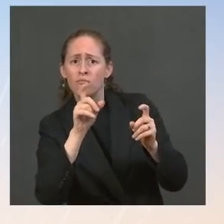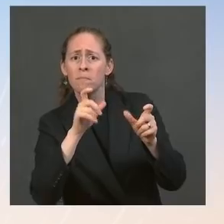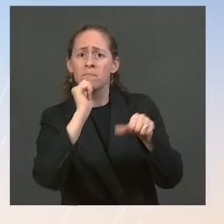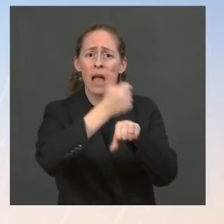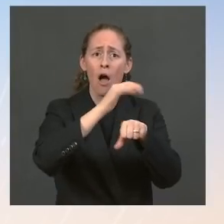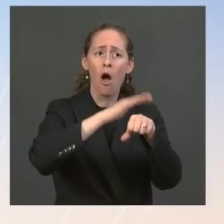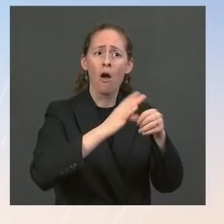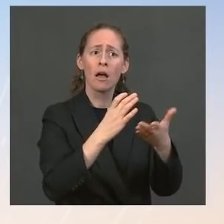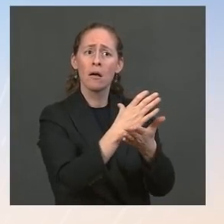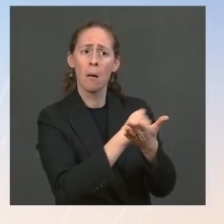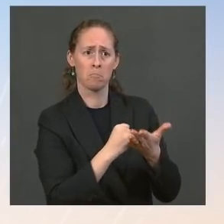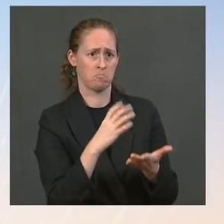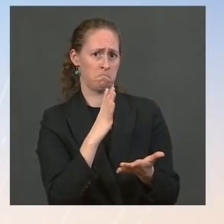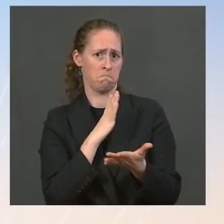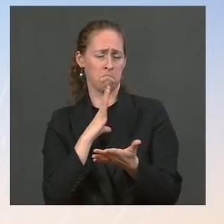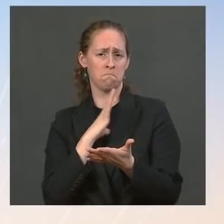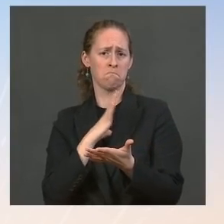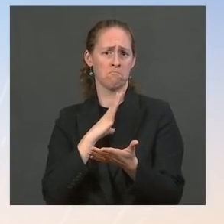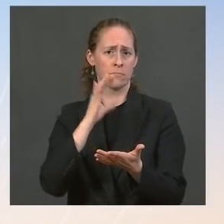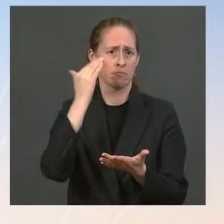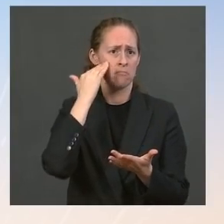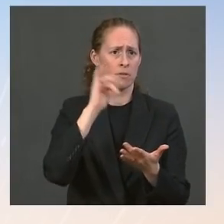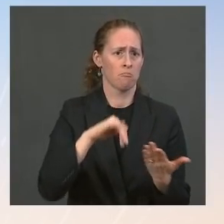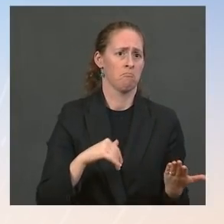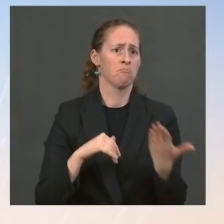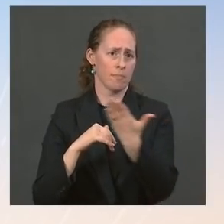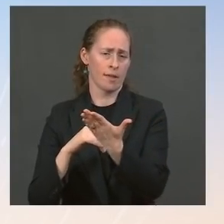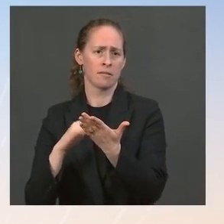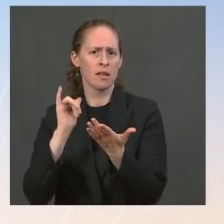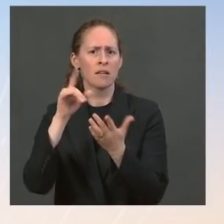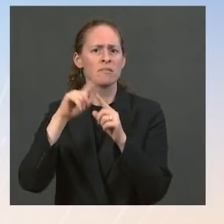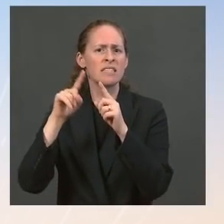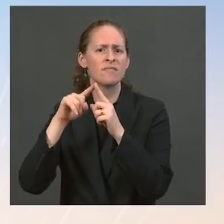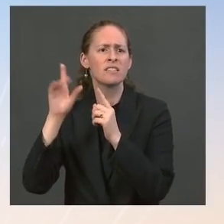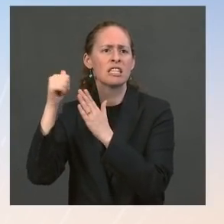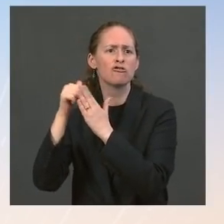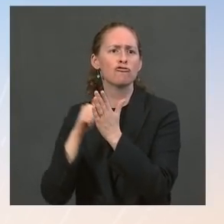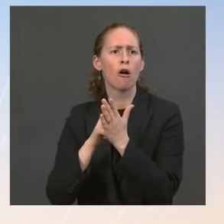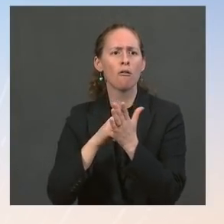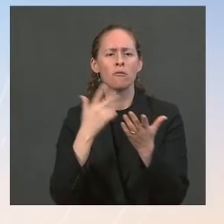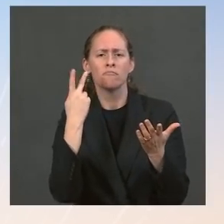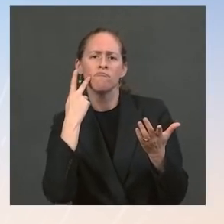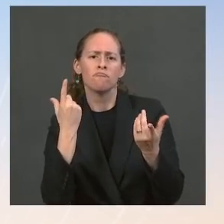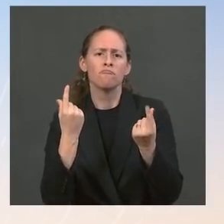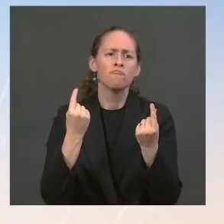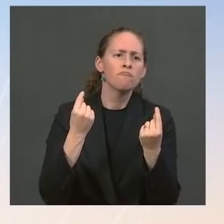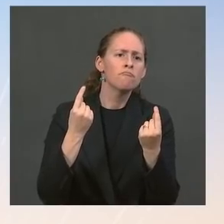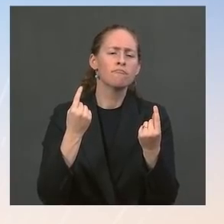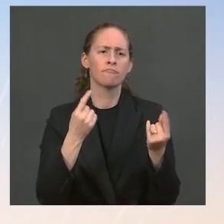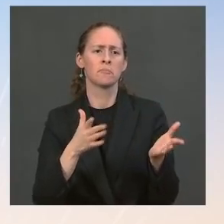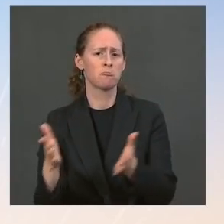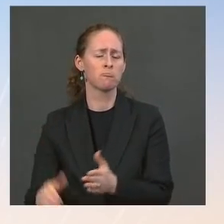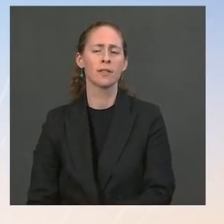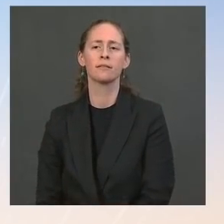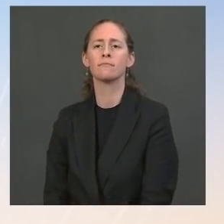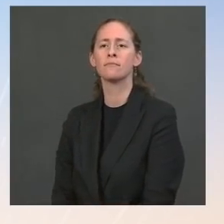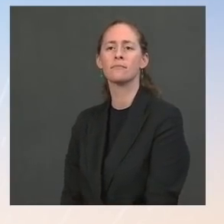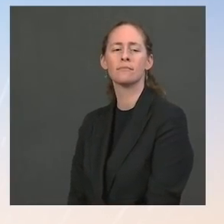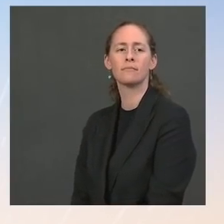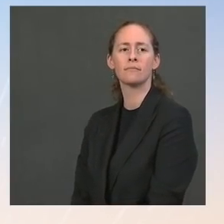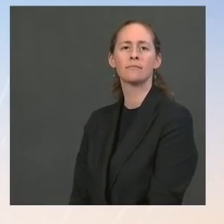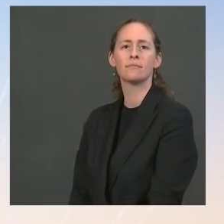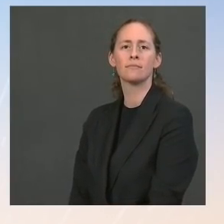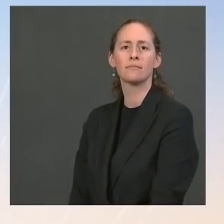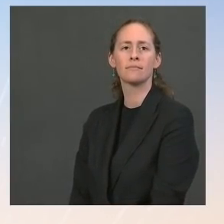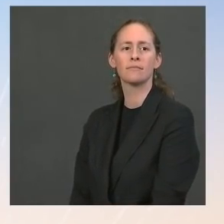see throughout many components of his agenda that have been proposed and many that have passed to date. Does the White House believe that you all are currently in alignment